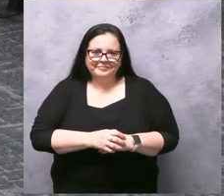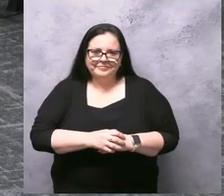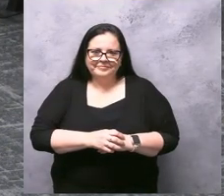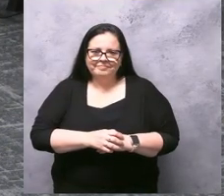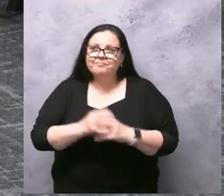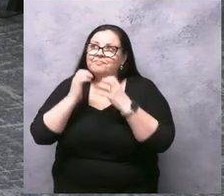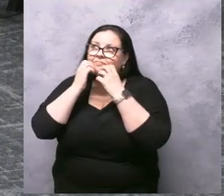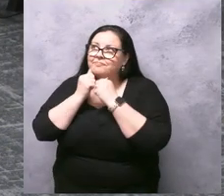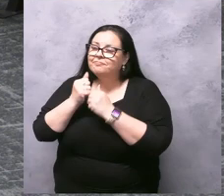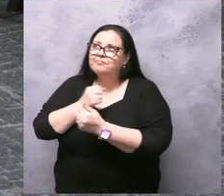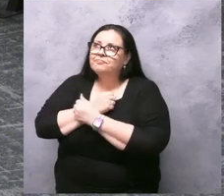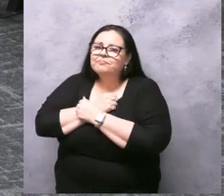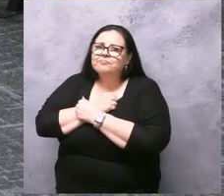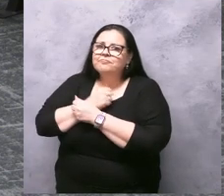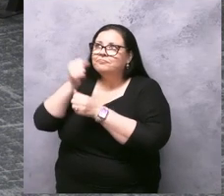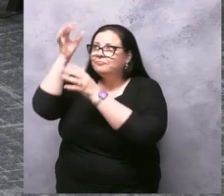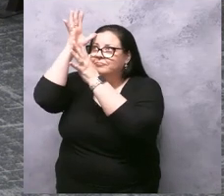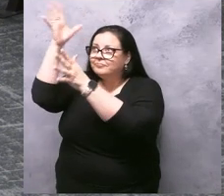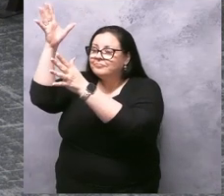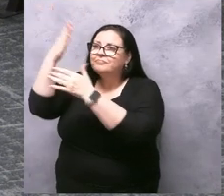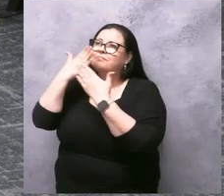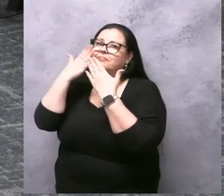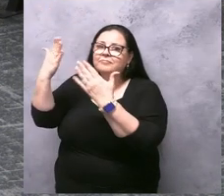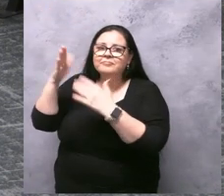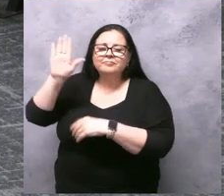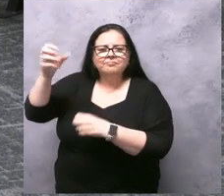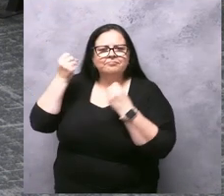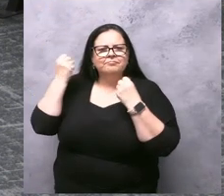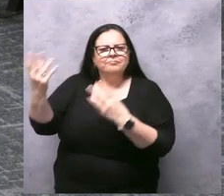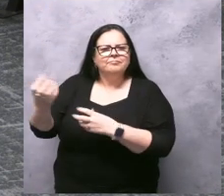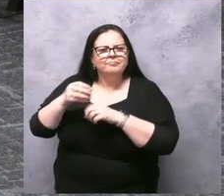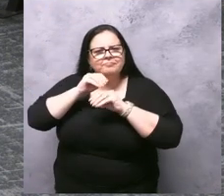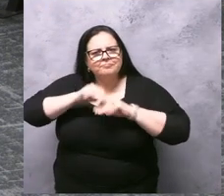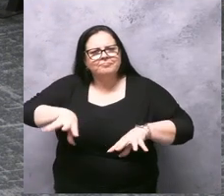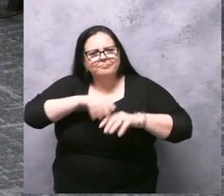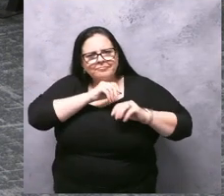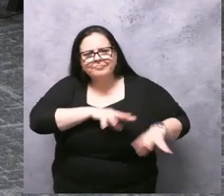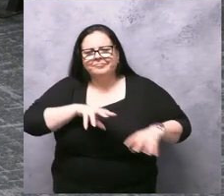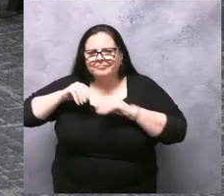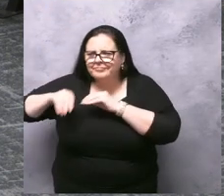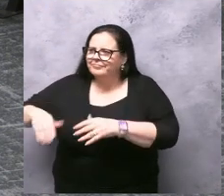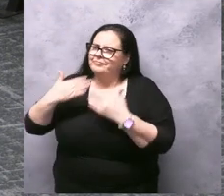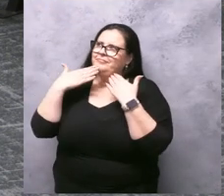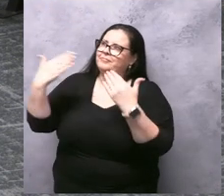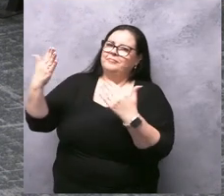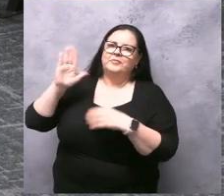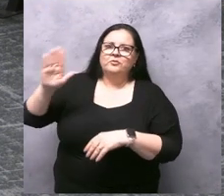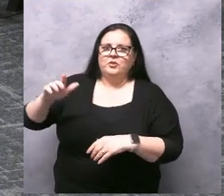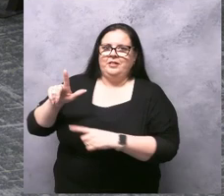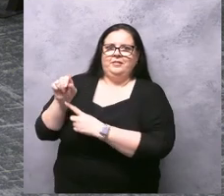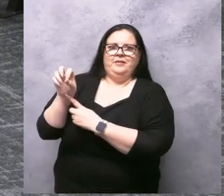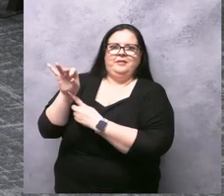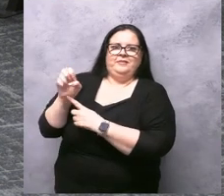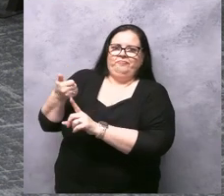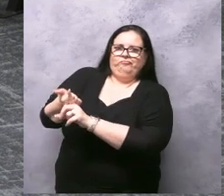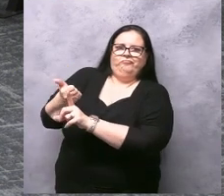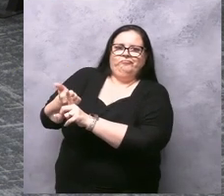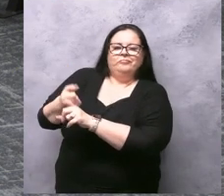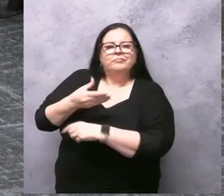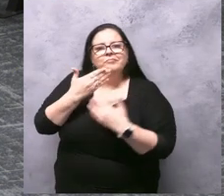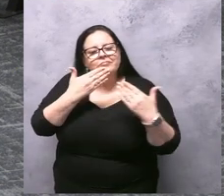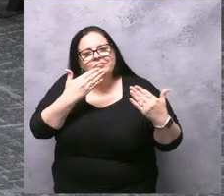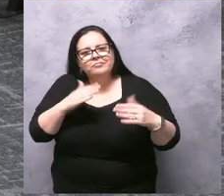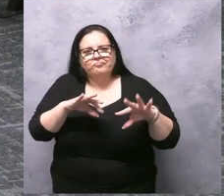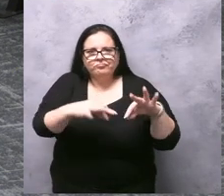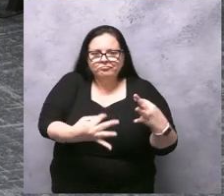Dear loving Father, thank you for your many blessings. Thank you for life itself, and thank you for